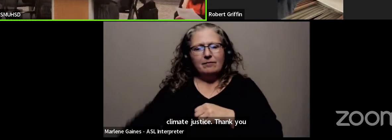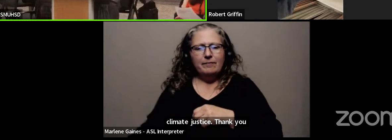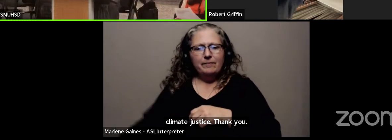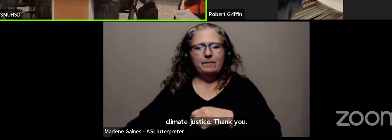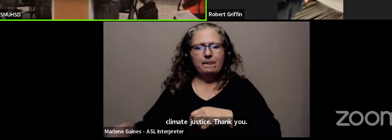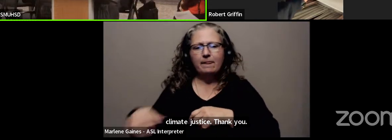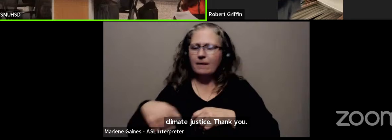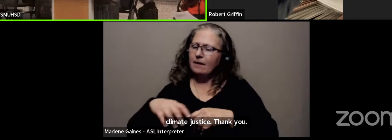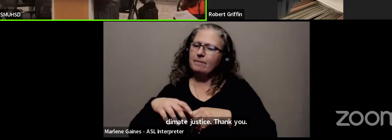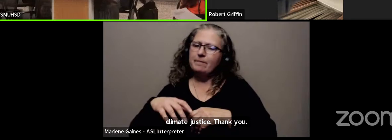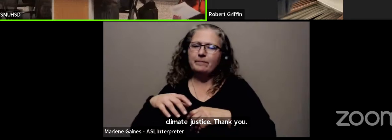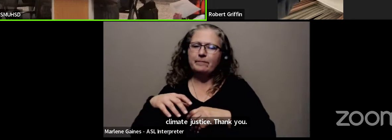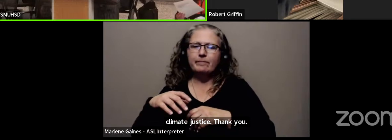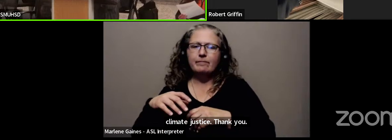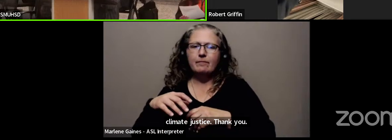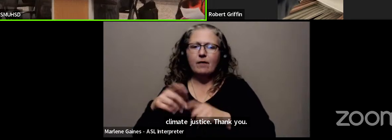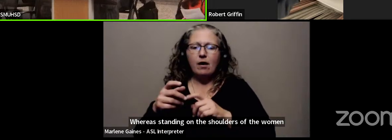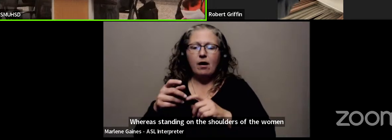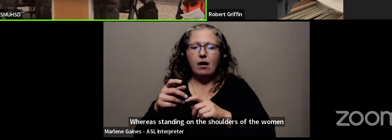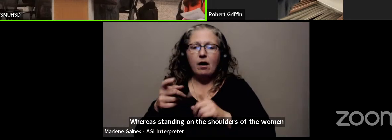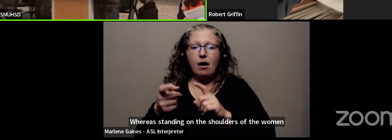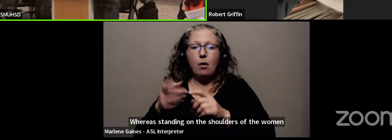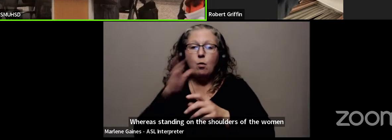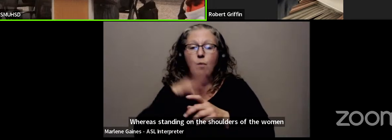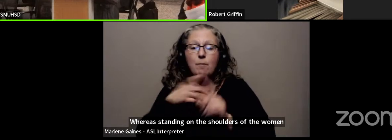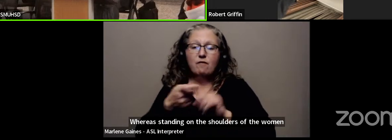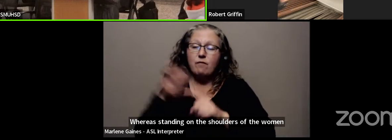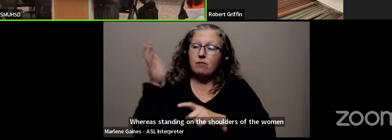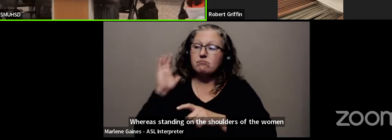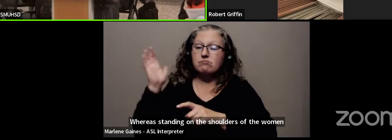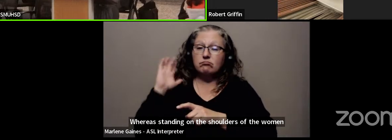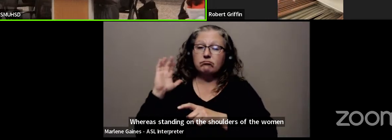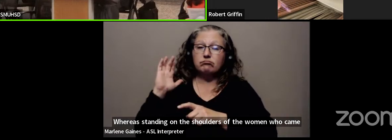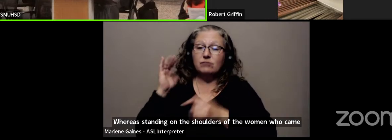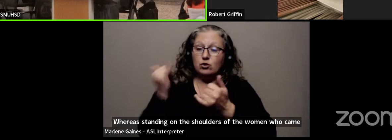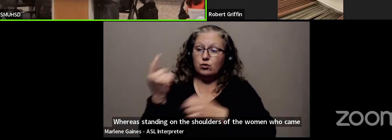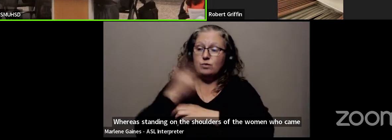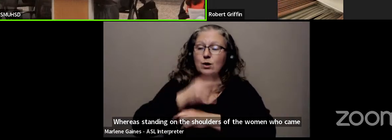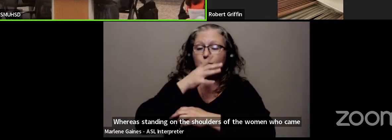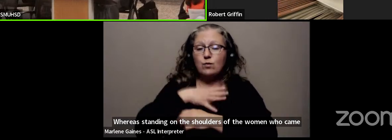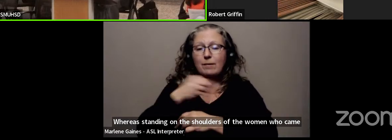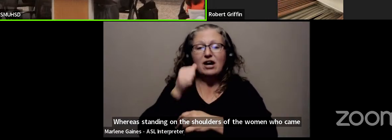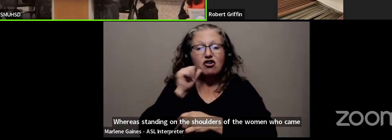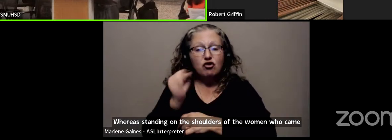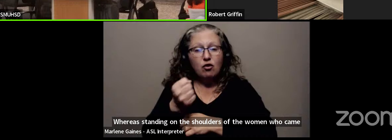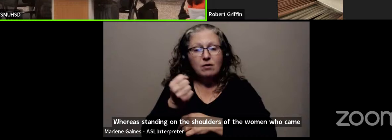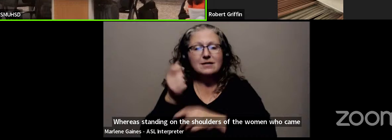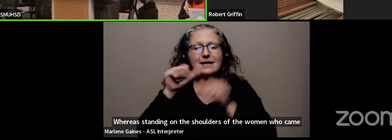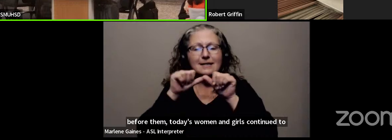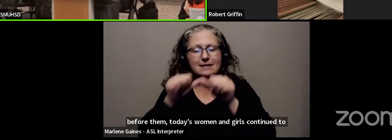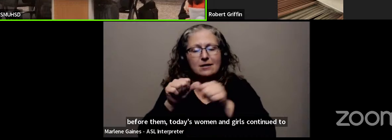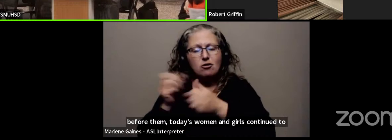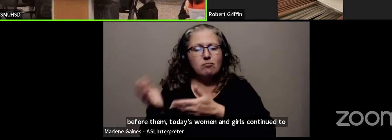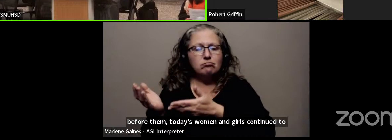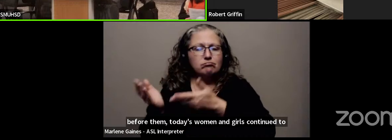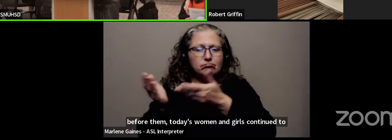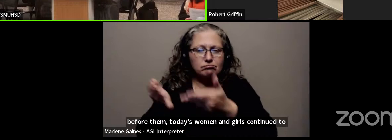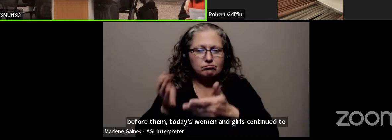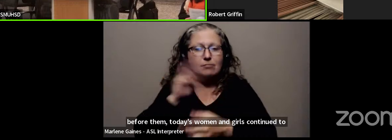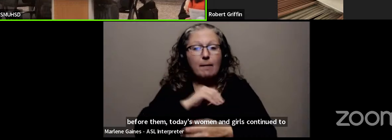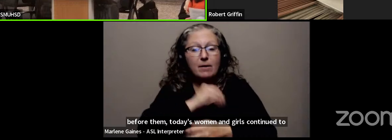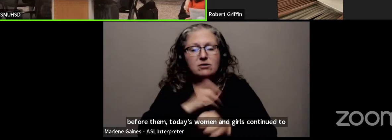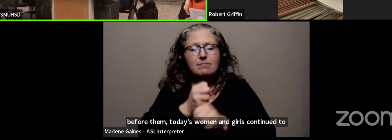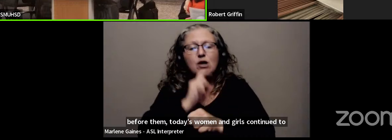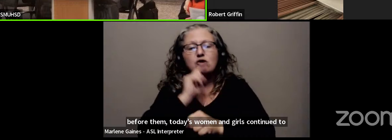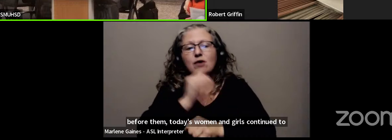Whereas, standing on the shoulders of the women who came before them, today's women and girls continue to carry forward the mission of ensuring our